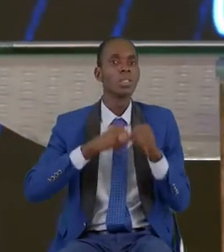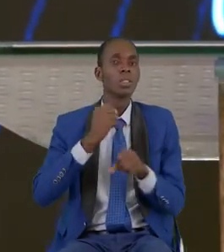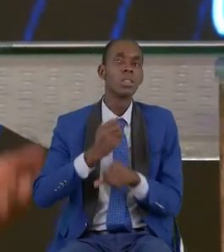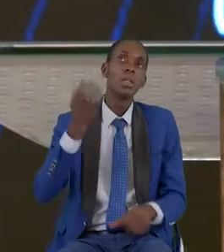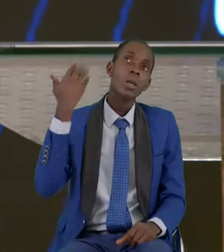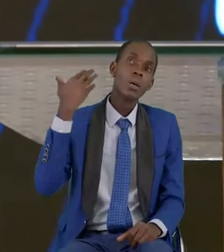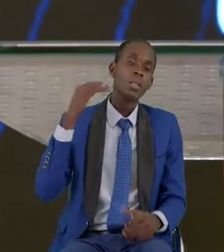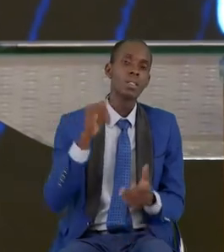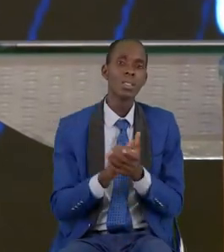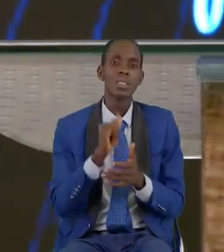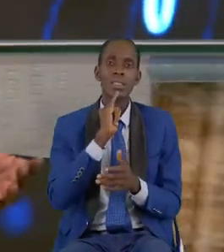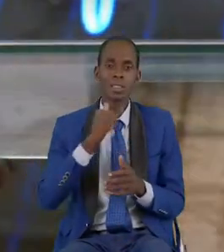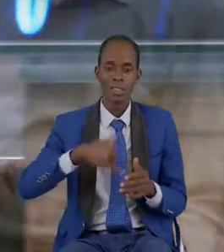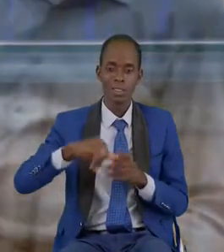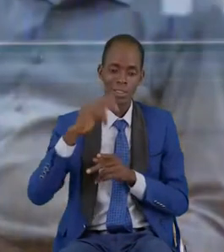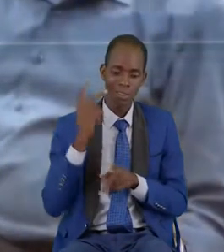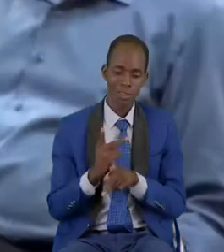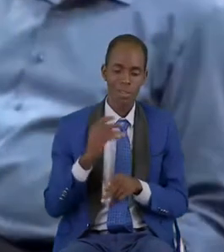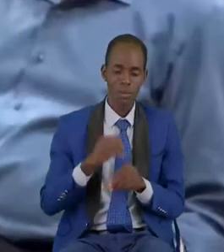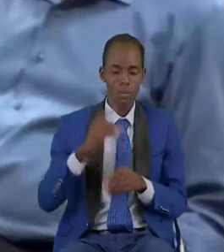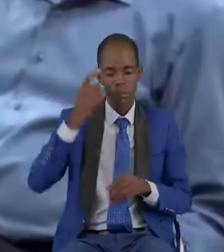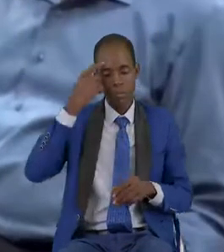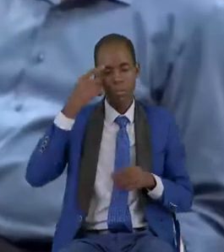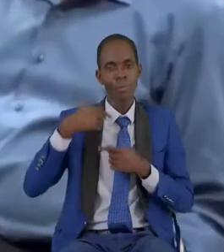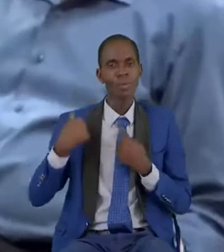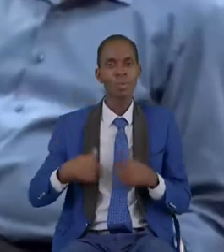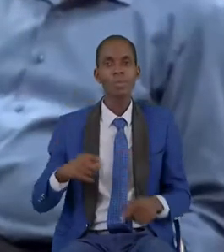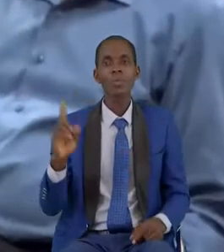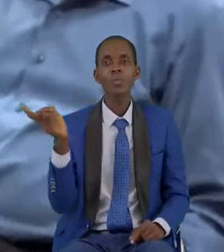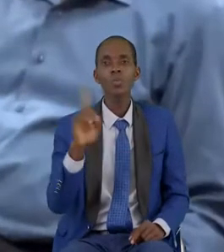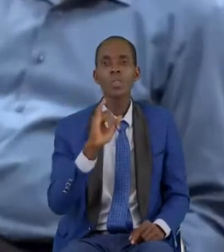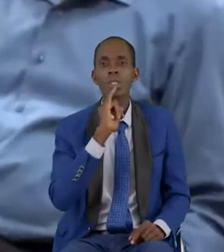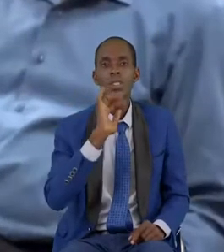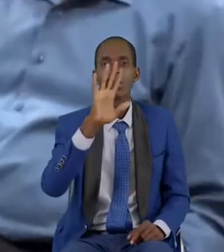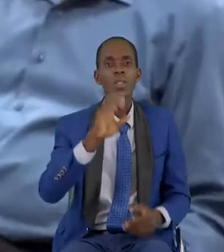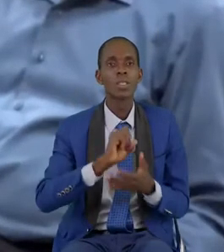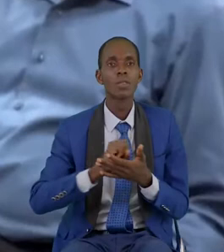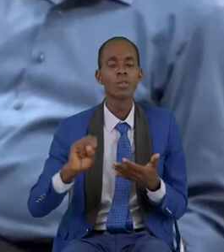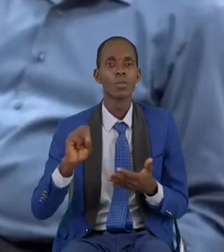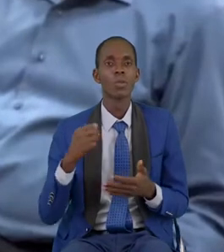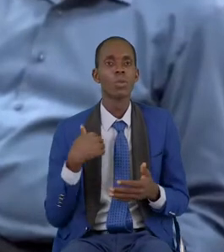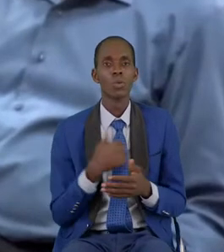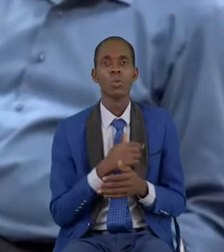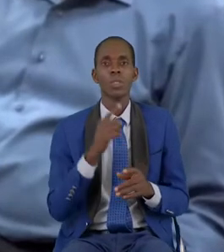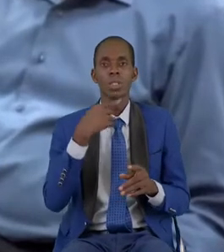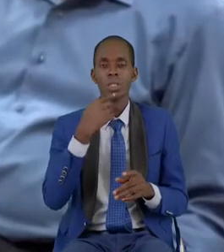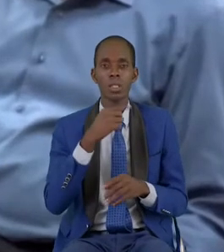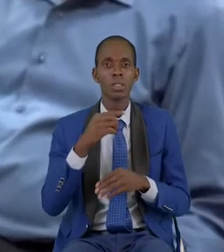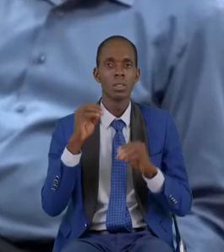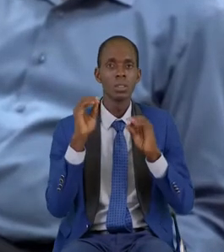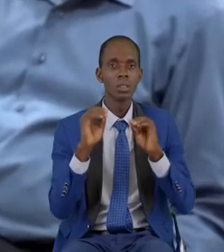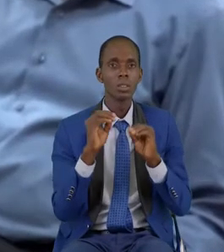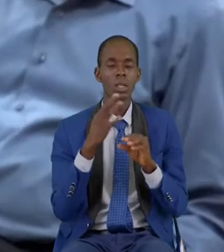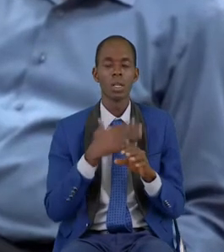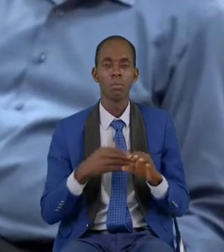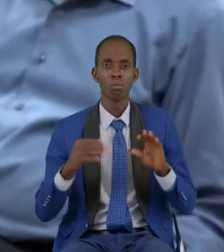mind. That is still in the heart. Where is the sanctification we talk about, we sing about, we preach about, we pray about, and